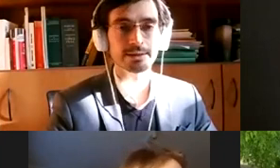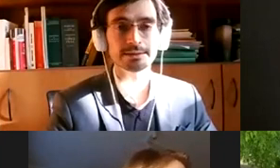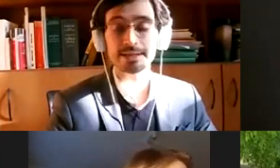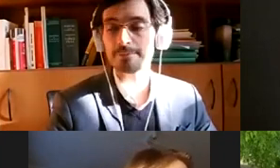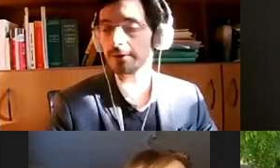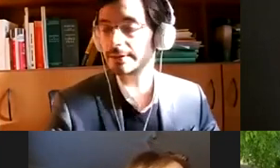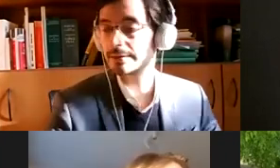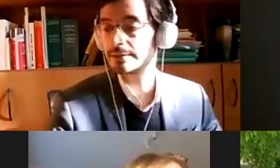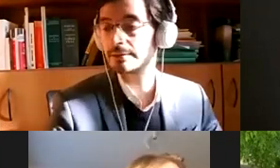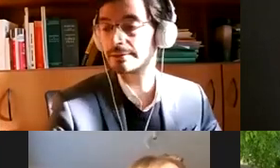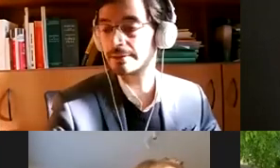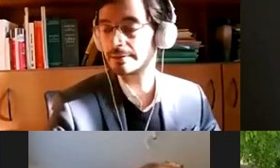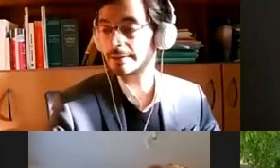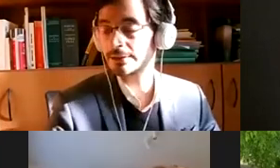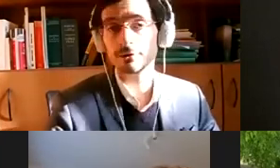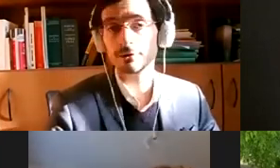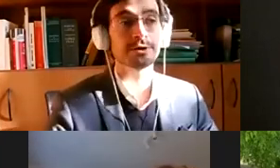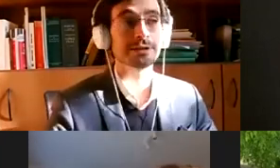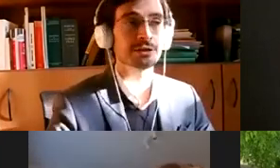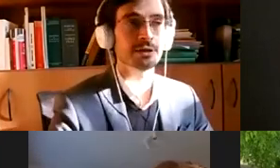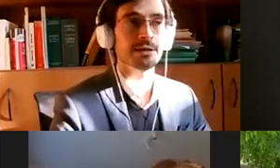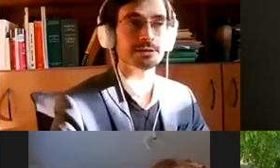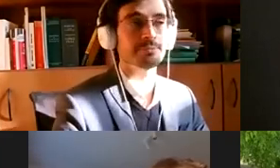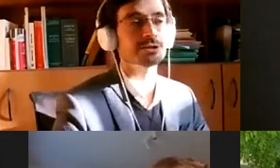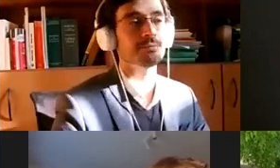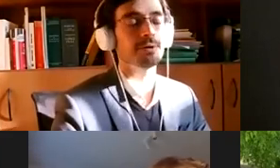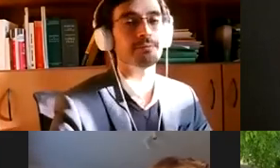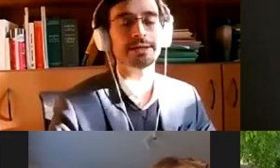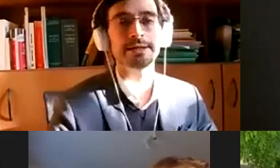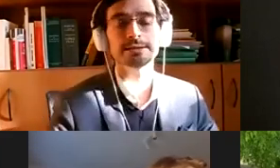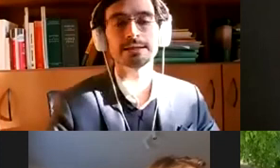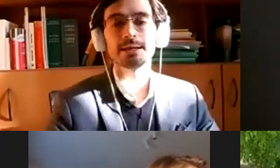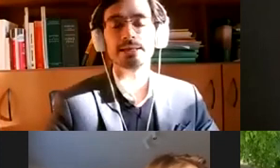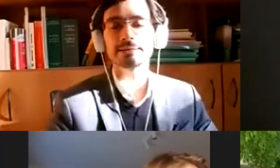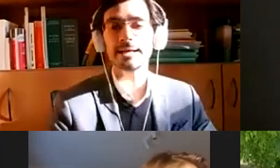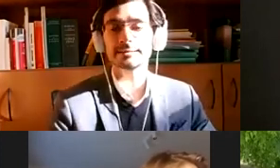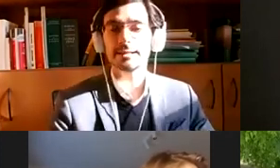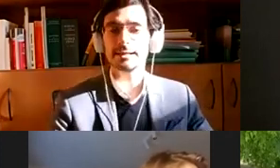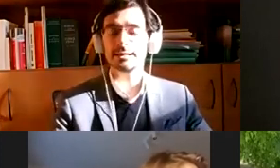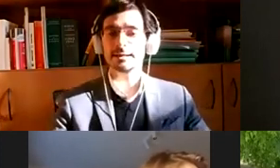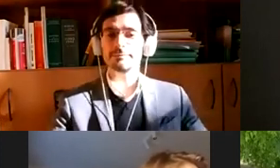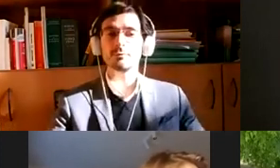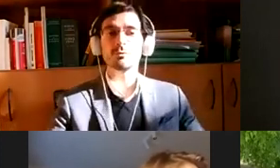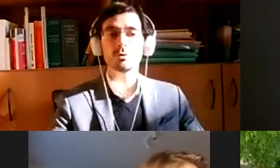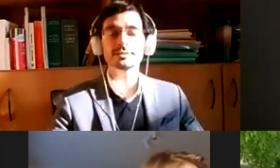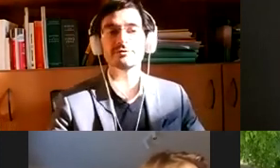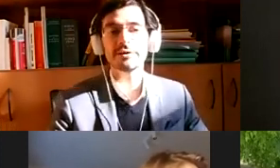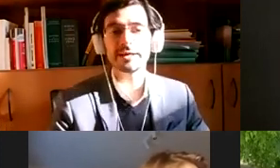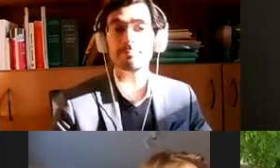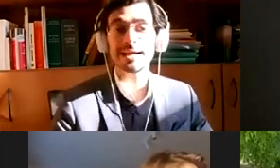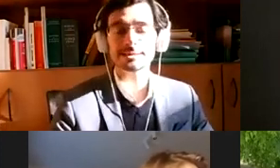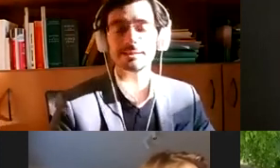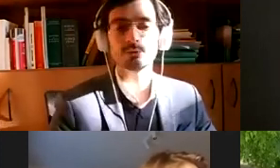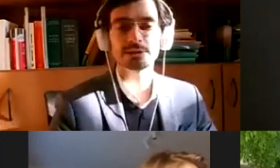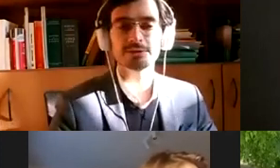What I can say about the National Contact Point in general, and especially about my case, is that what is